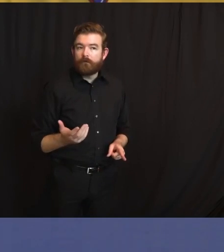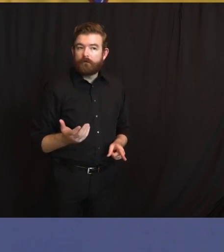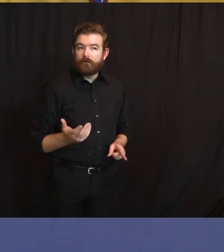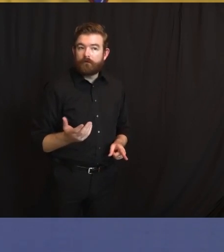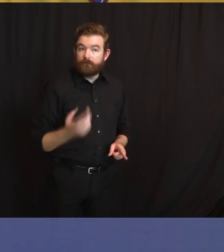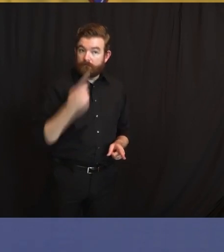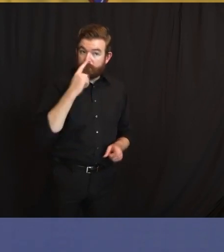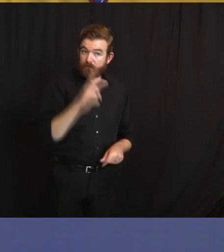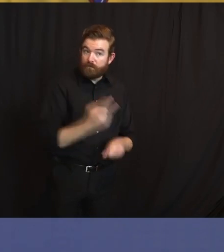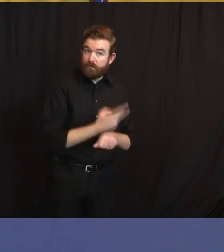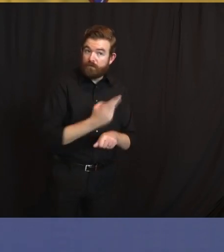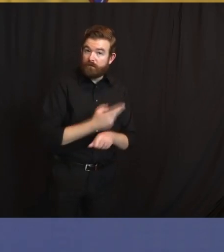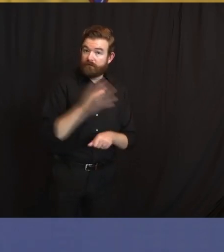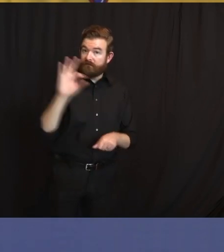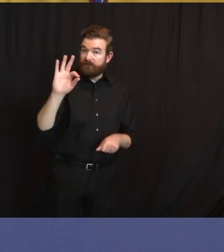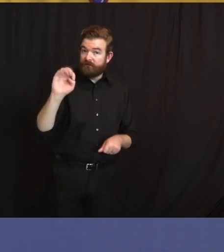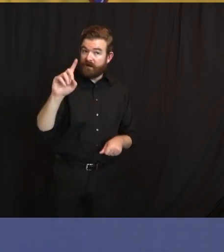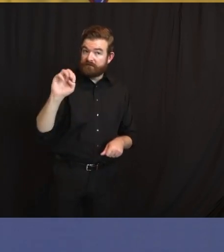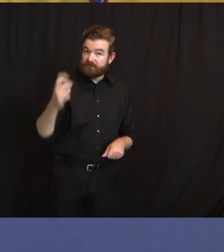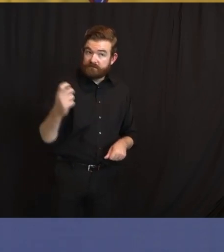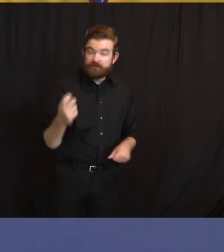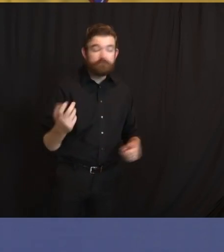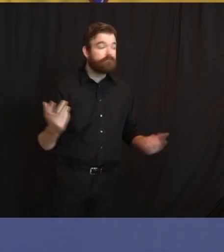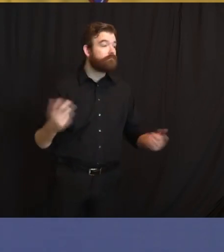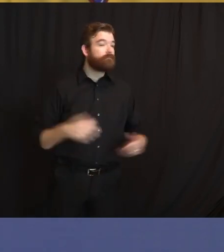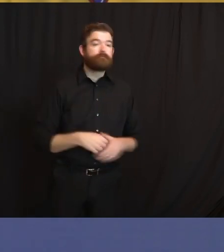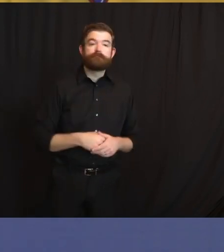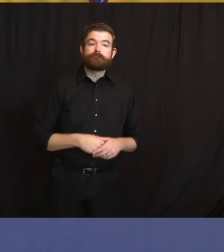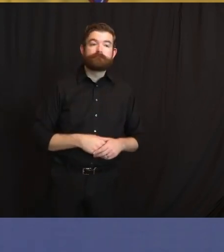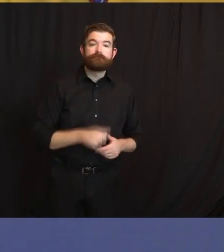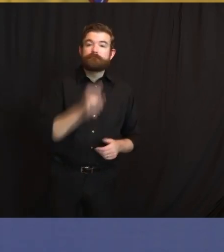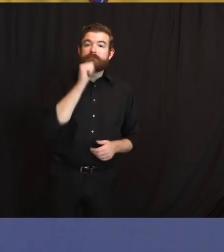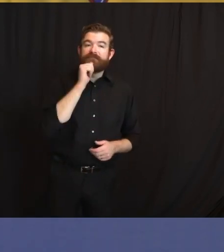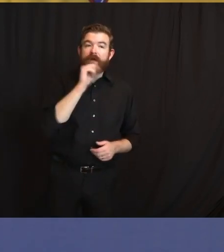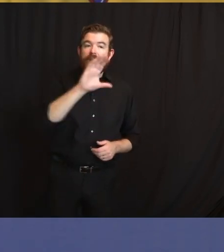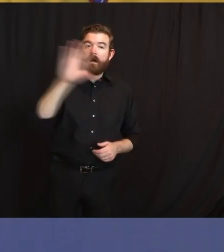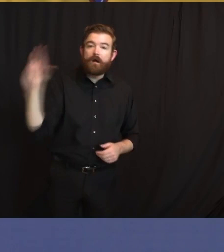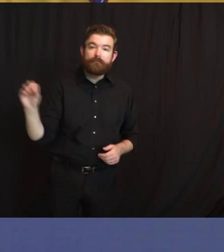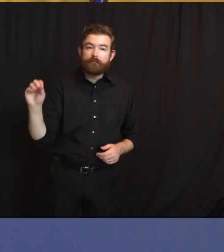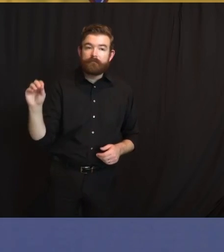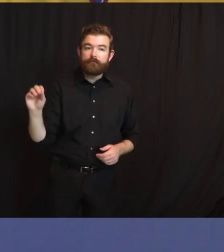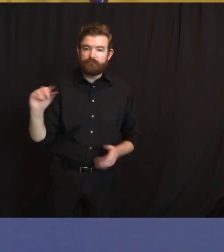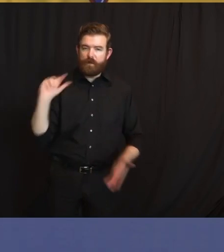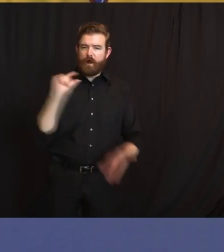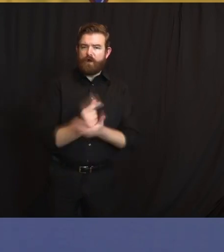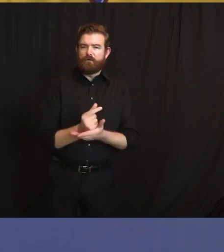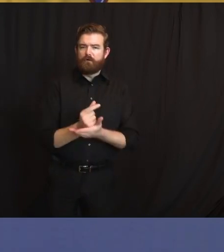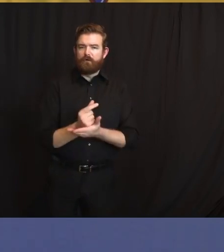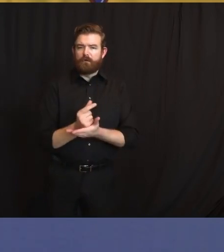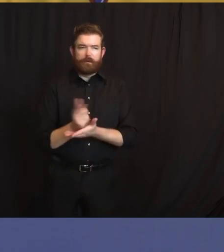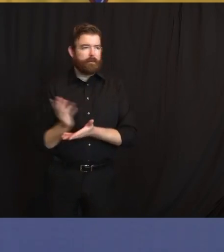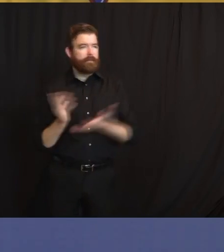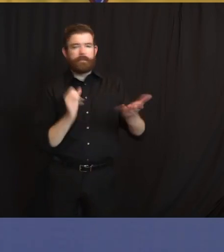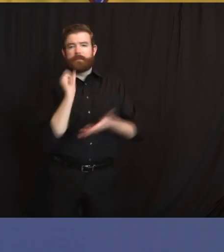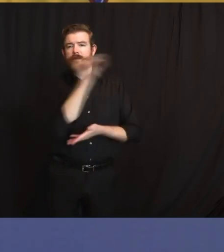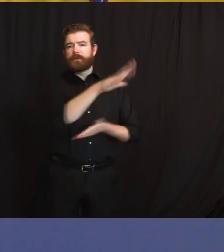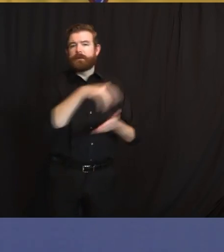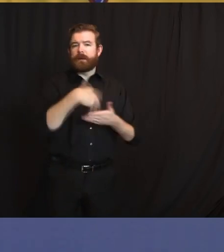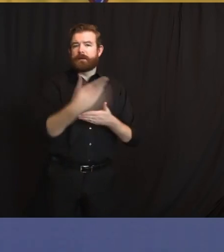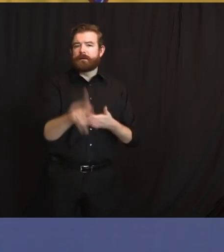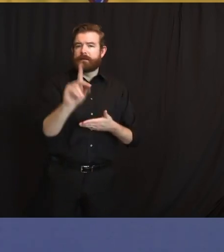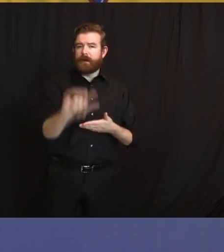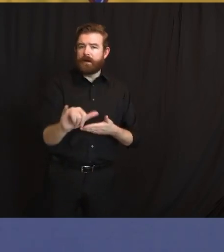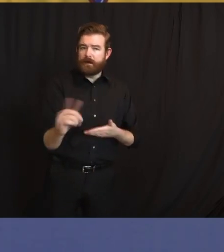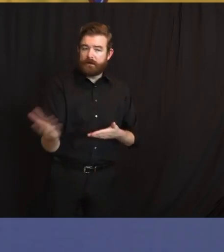other private firm that can guarantee next day delivery if you come basically down under the wire? And will